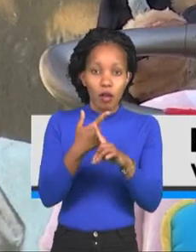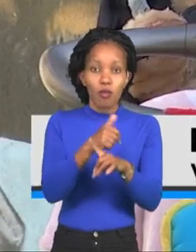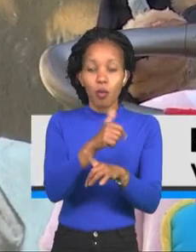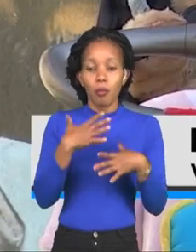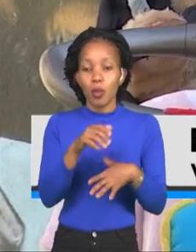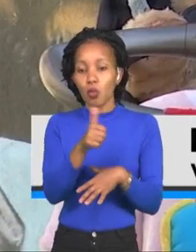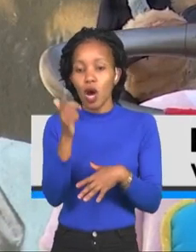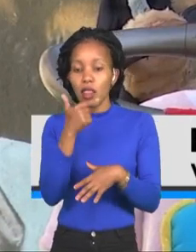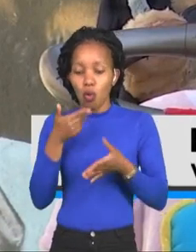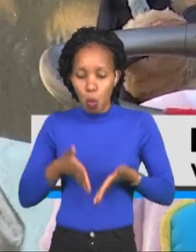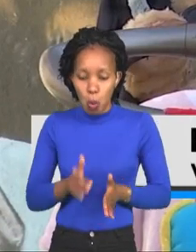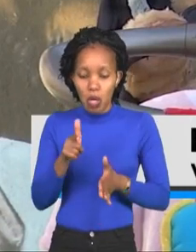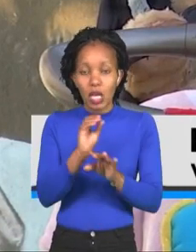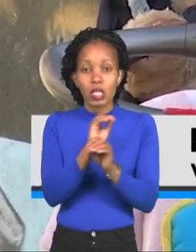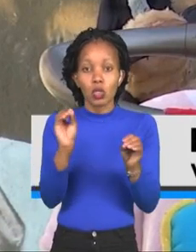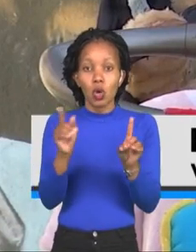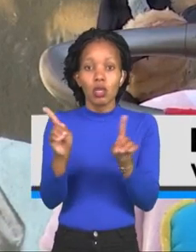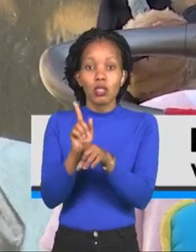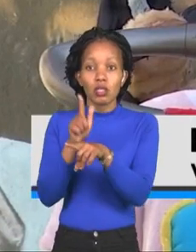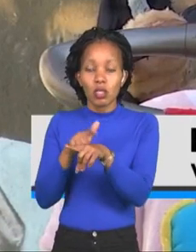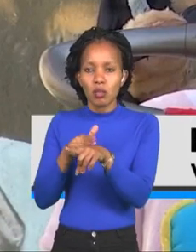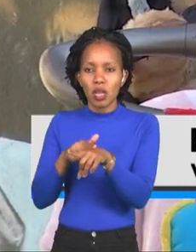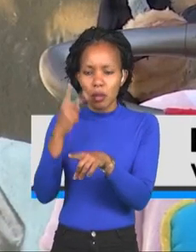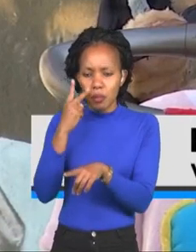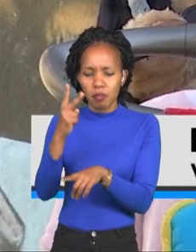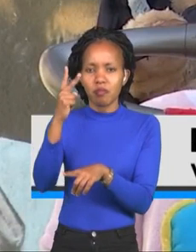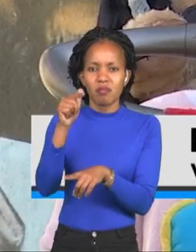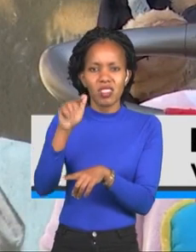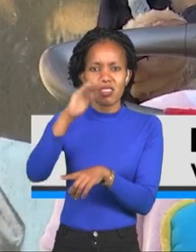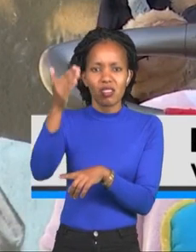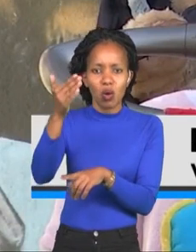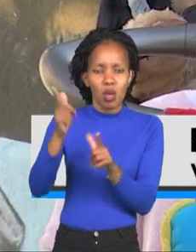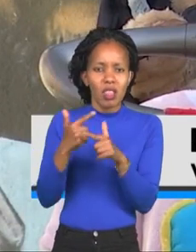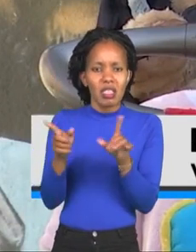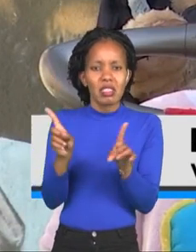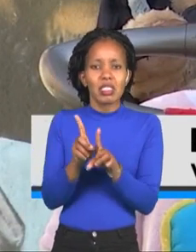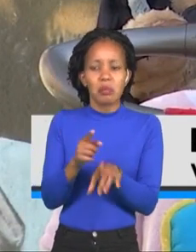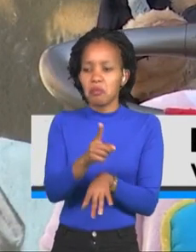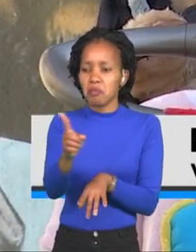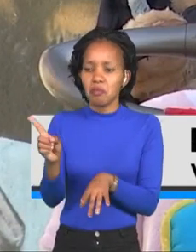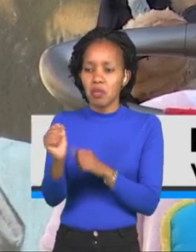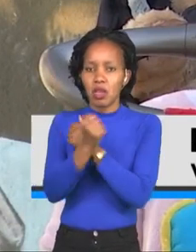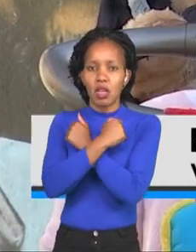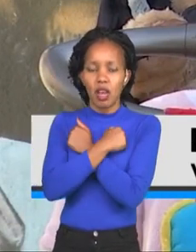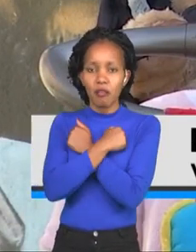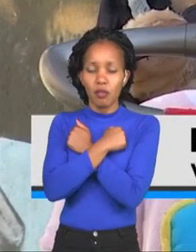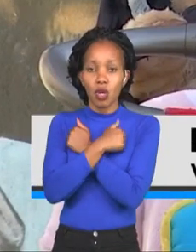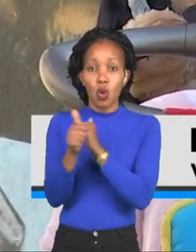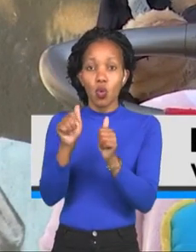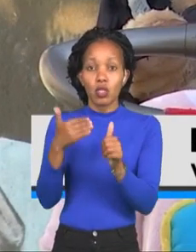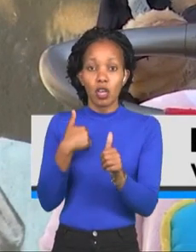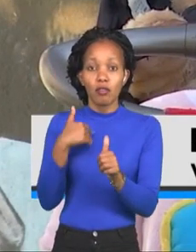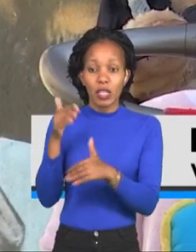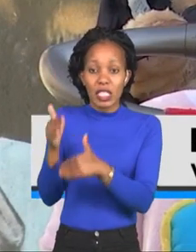that weren't born here. But at the same time, my view of Cova da Moura is the same as them. Love and mystic that we have for